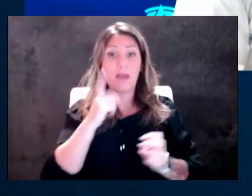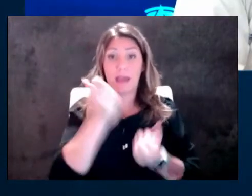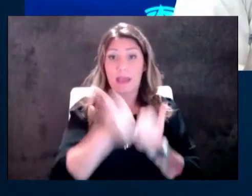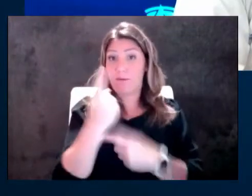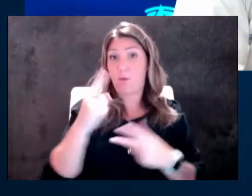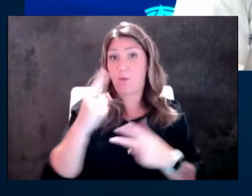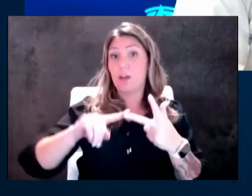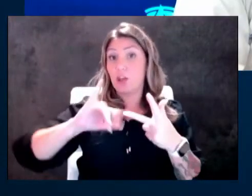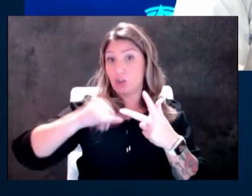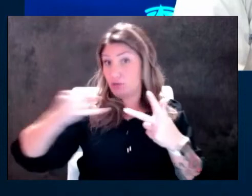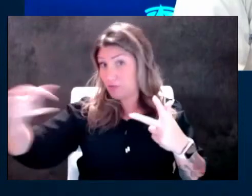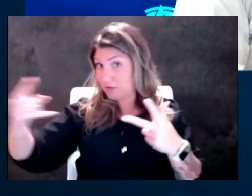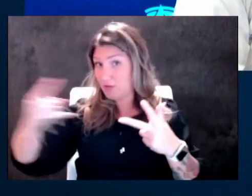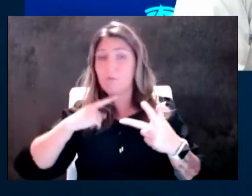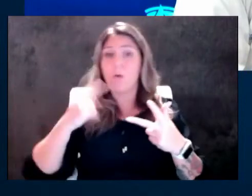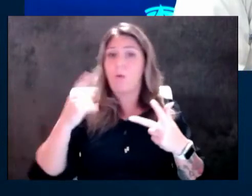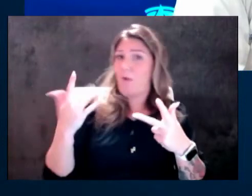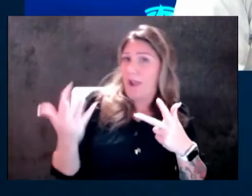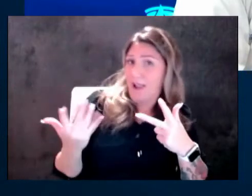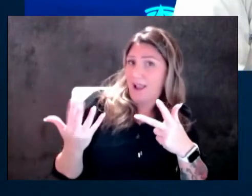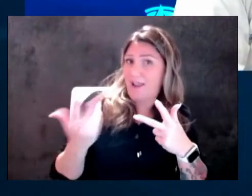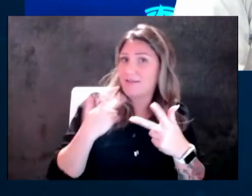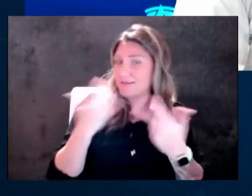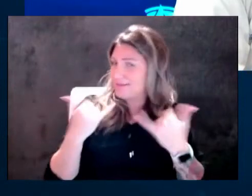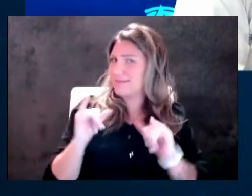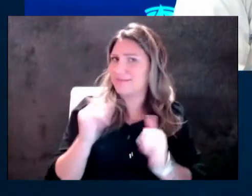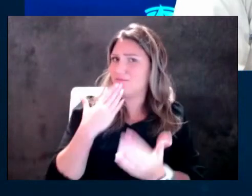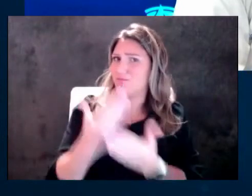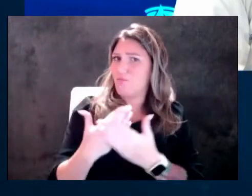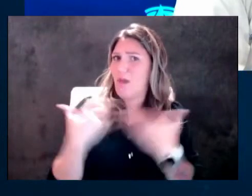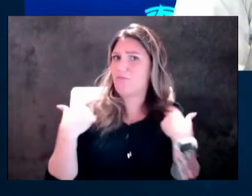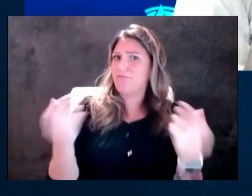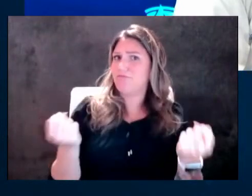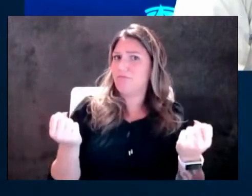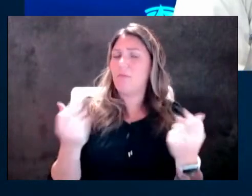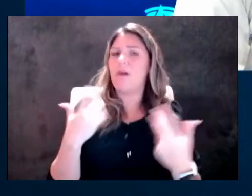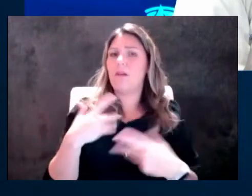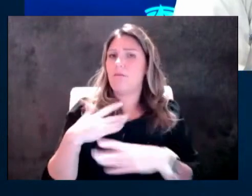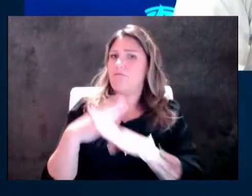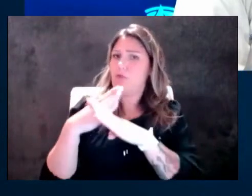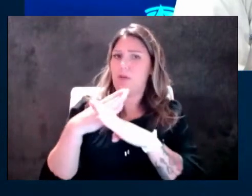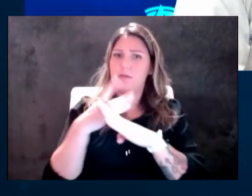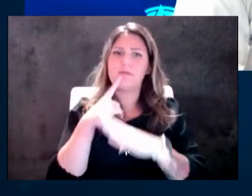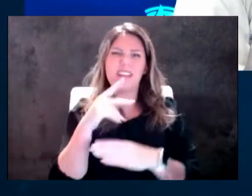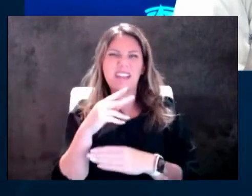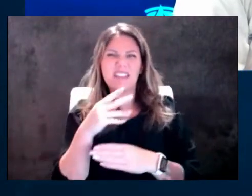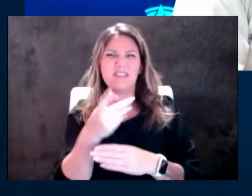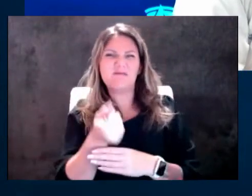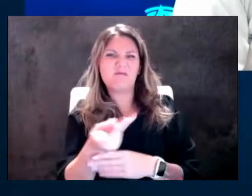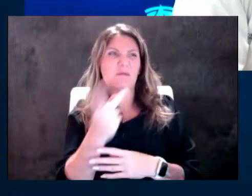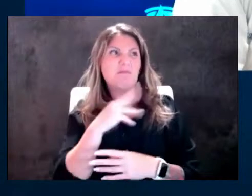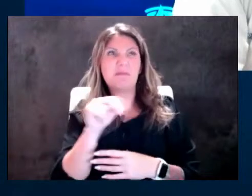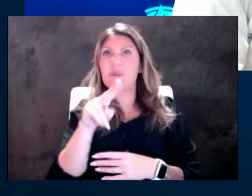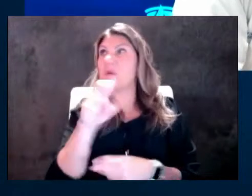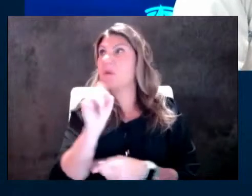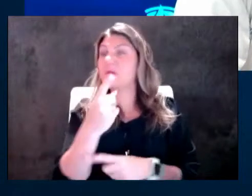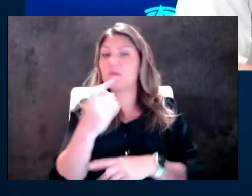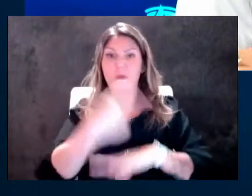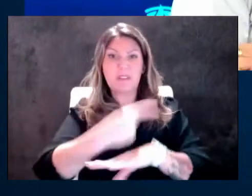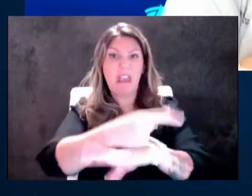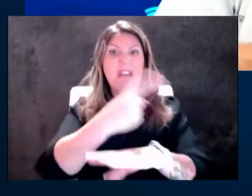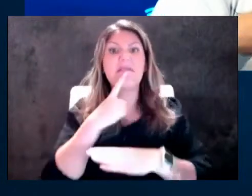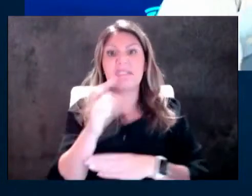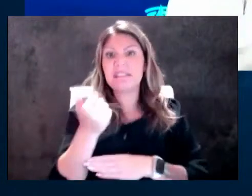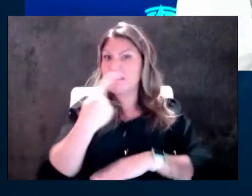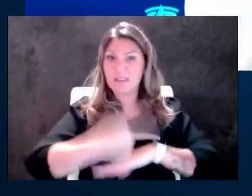tight. You are still very well protected, and we should have some news here in the next probably week to 10 days, I would assume. I think that's right. And I think the J&J one's